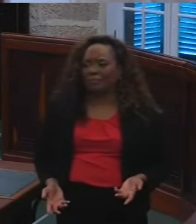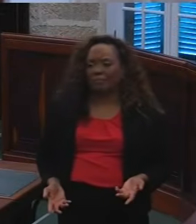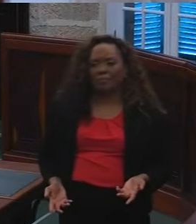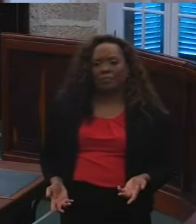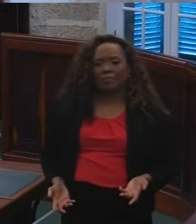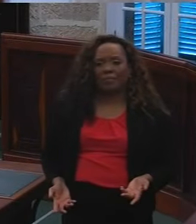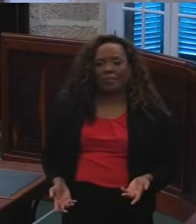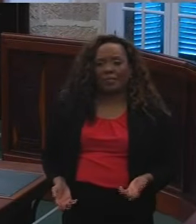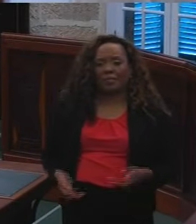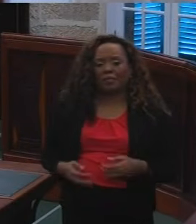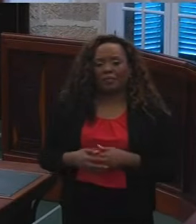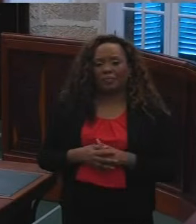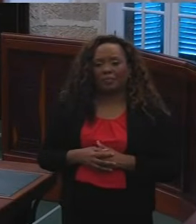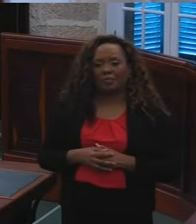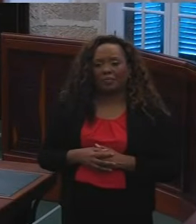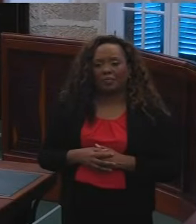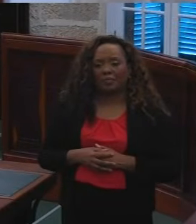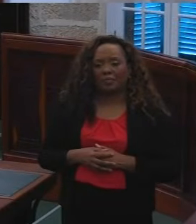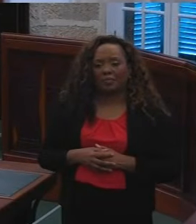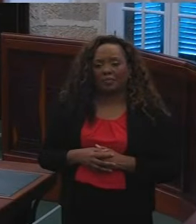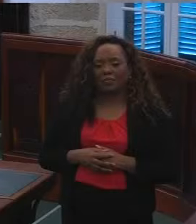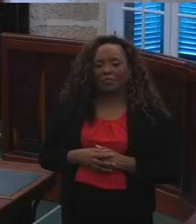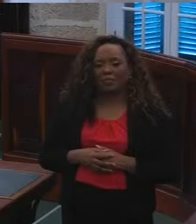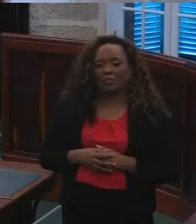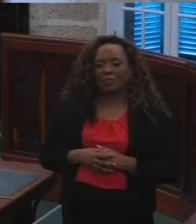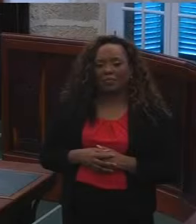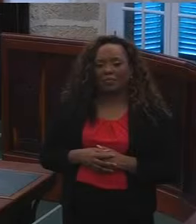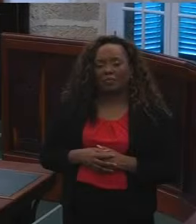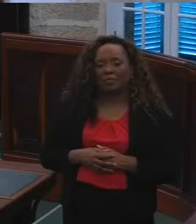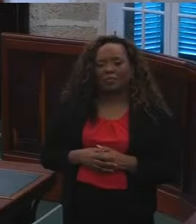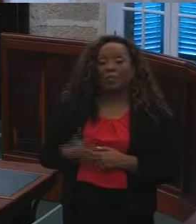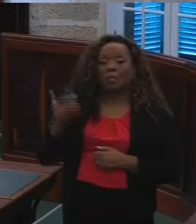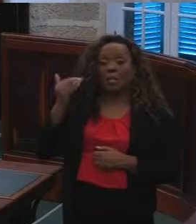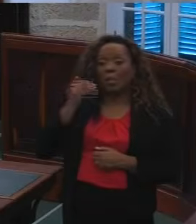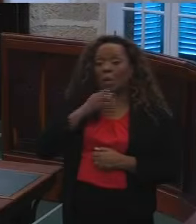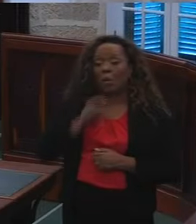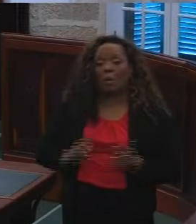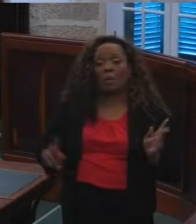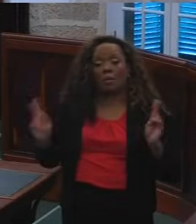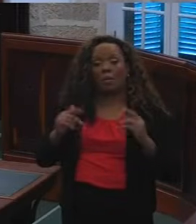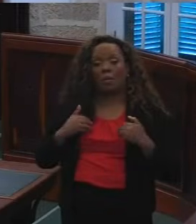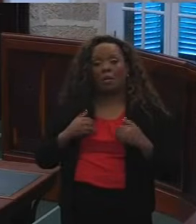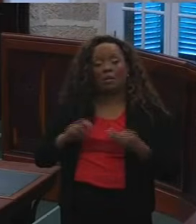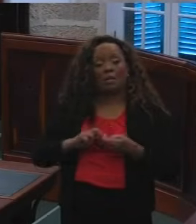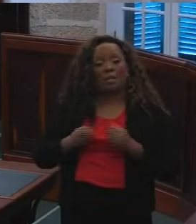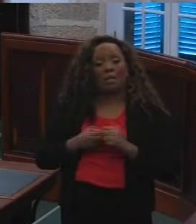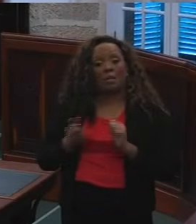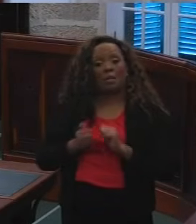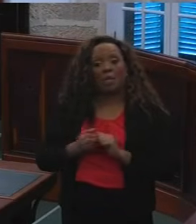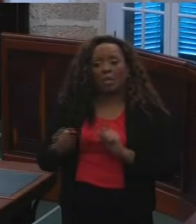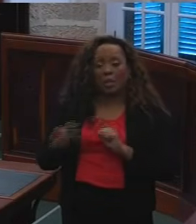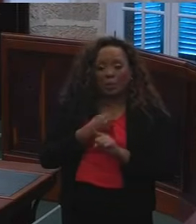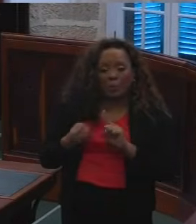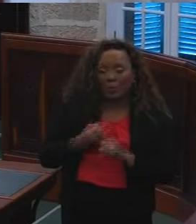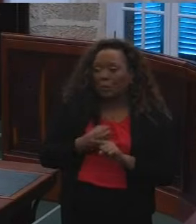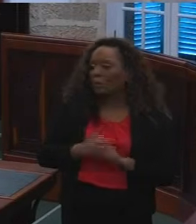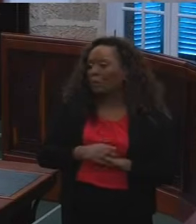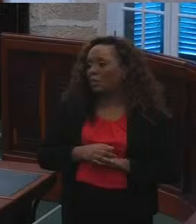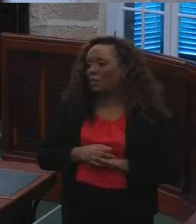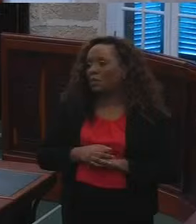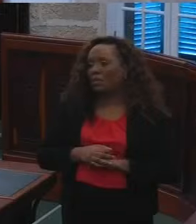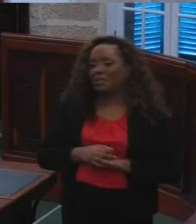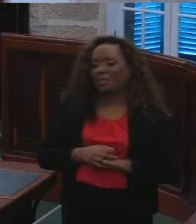elderly, albeit that we are having problems with abuse and neglect and abandonment, I think that they